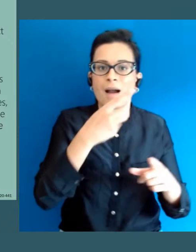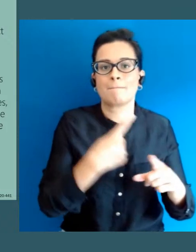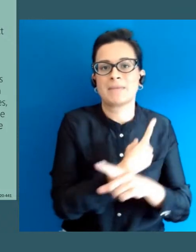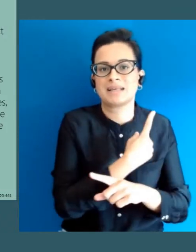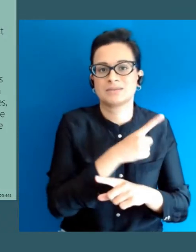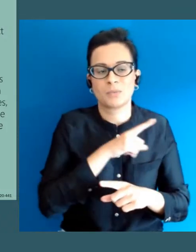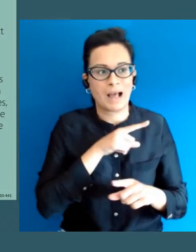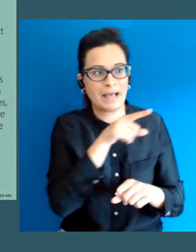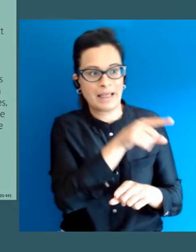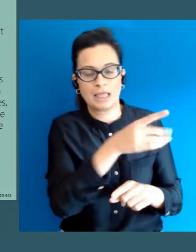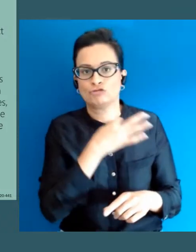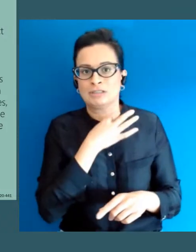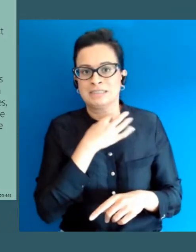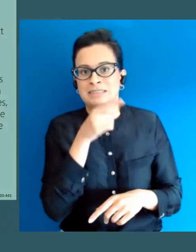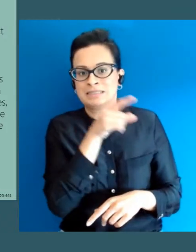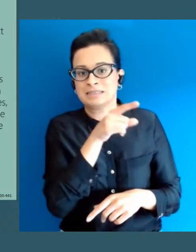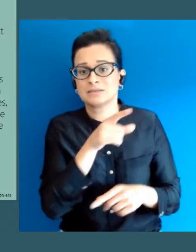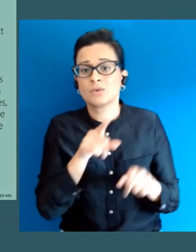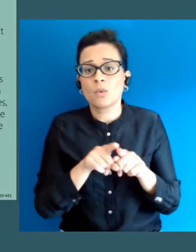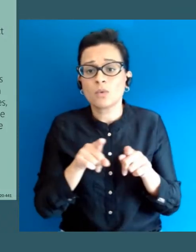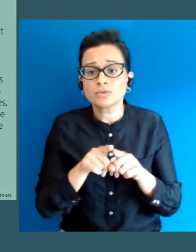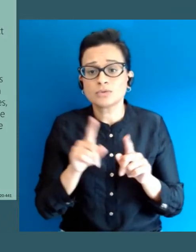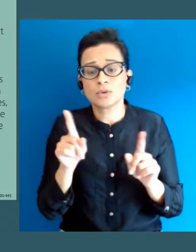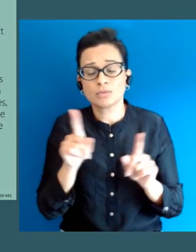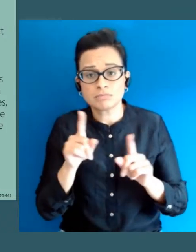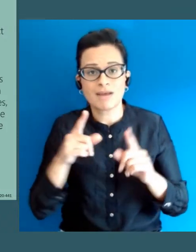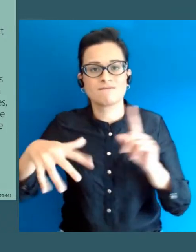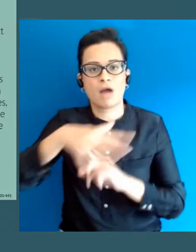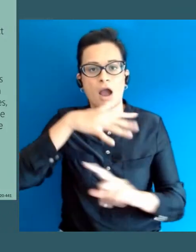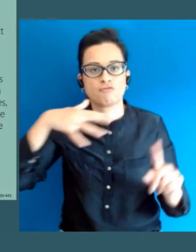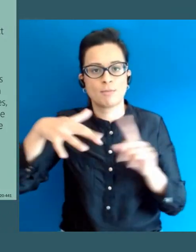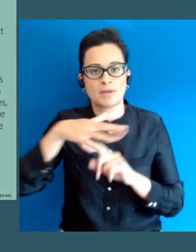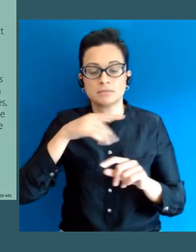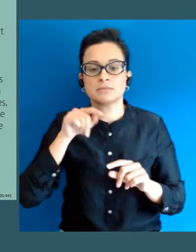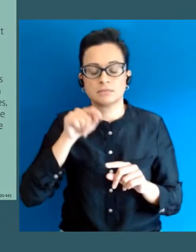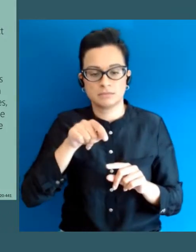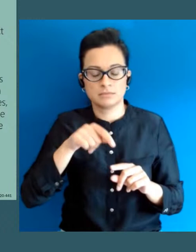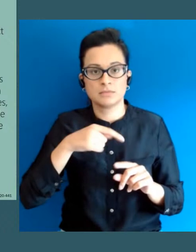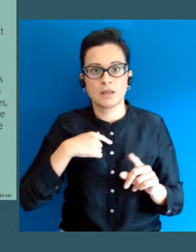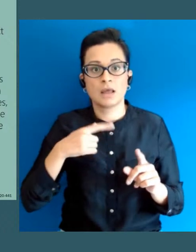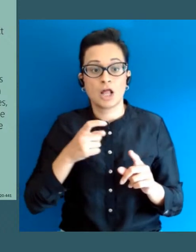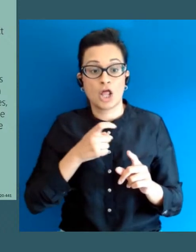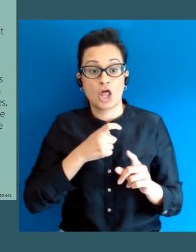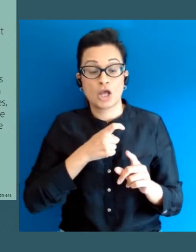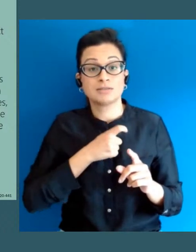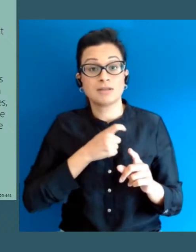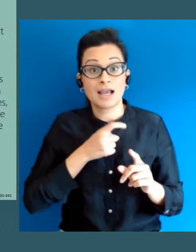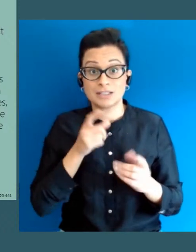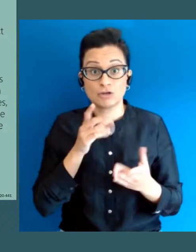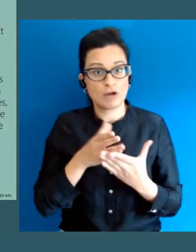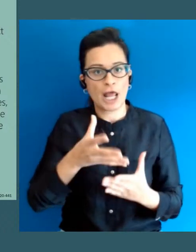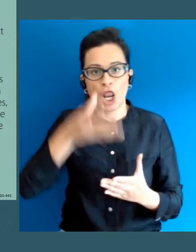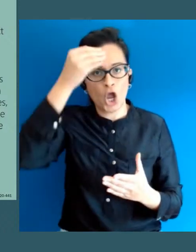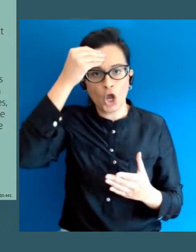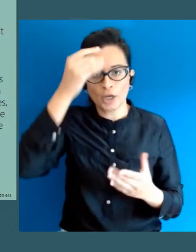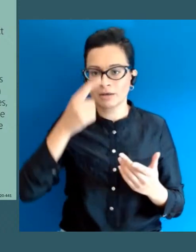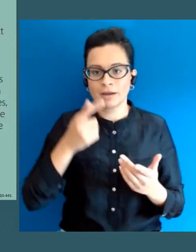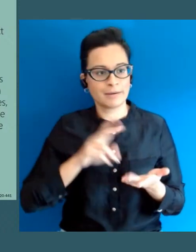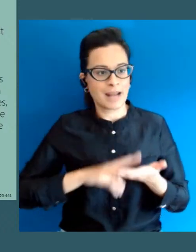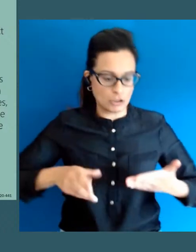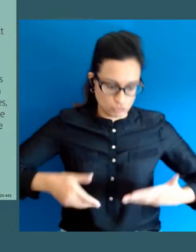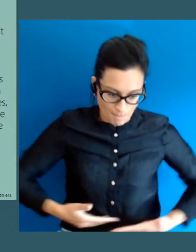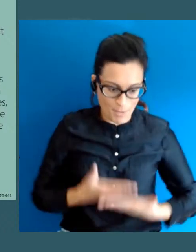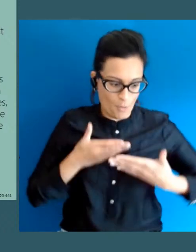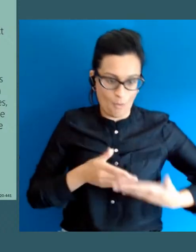environmental hypotheses. So we know that anxiety is a learnt behaviour. So parents may actually share